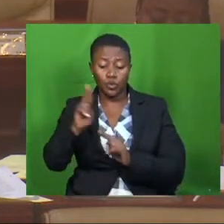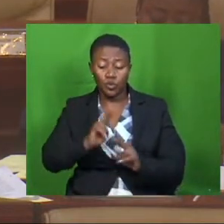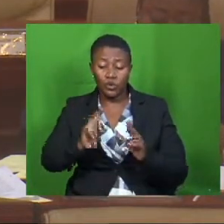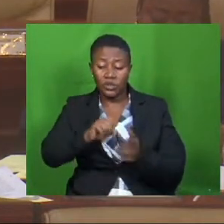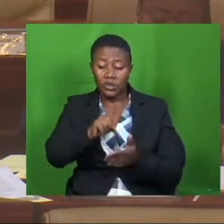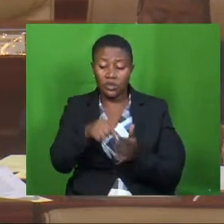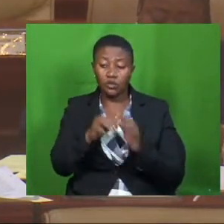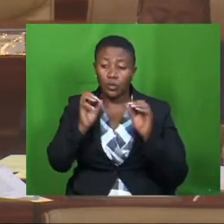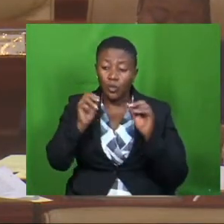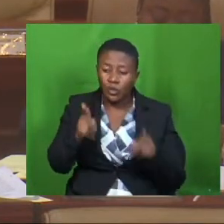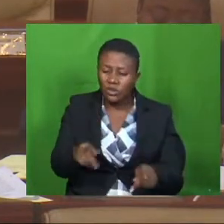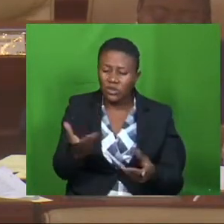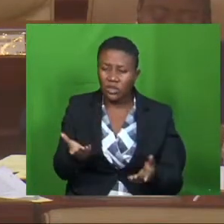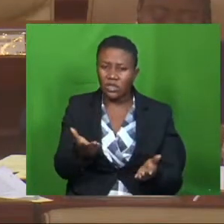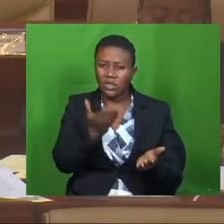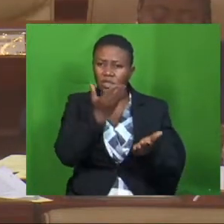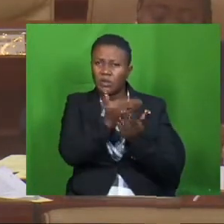very important